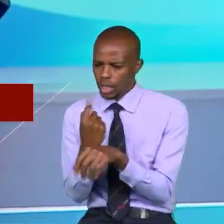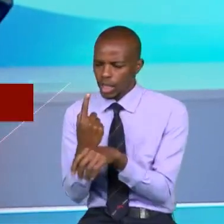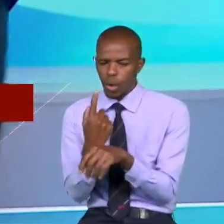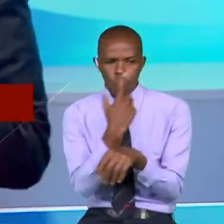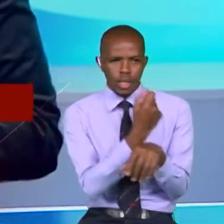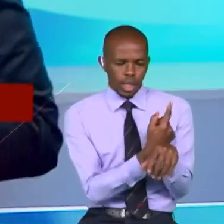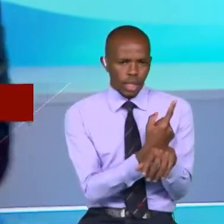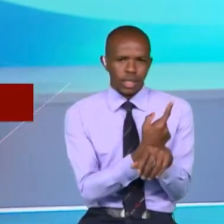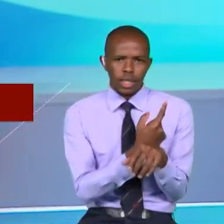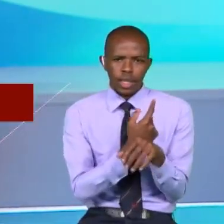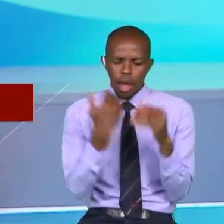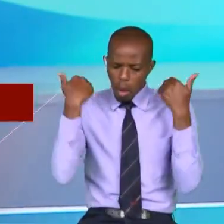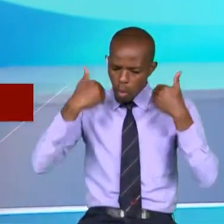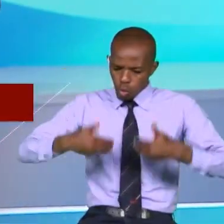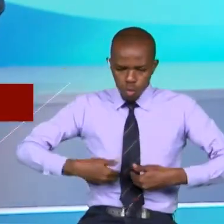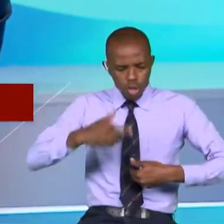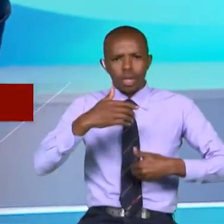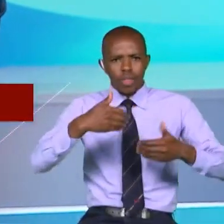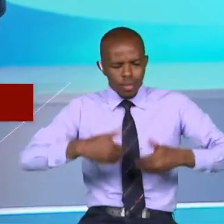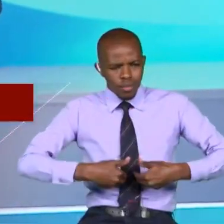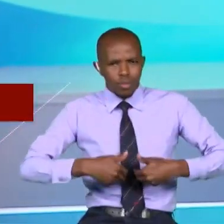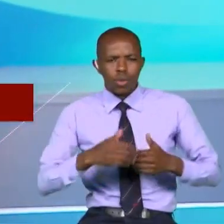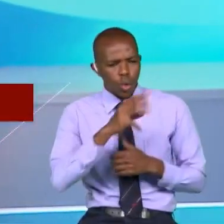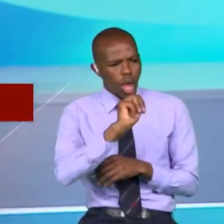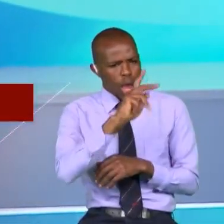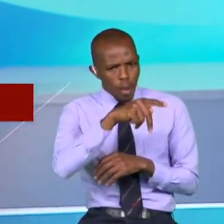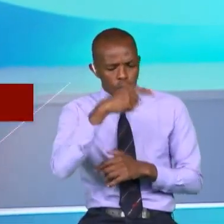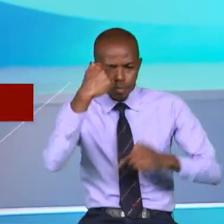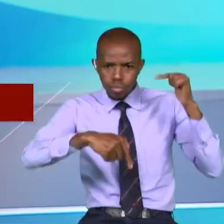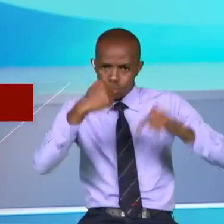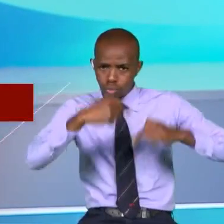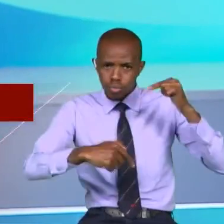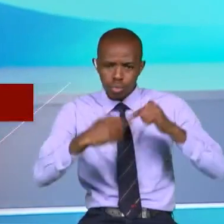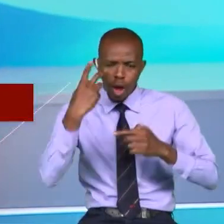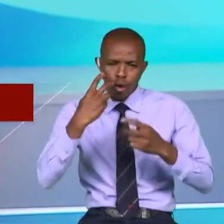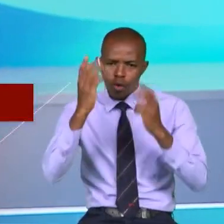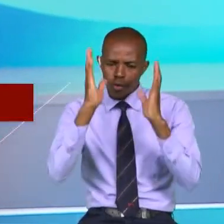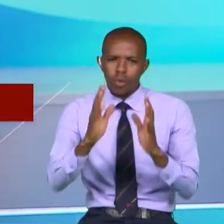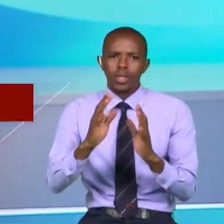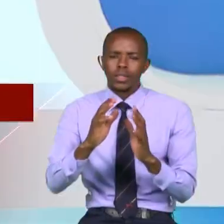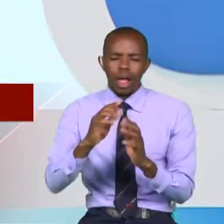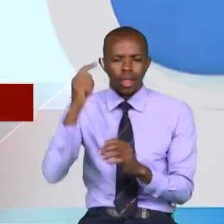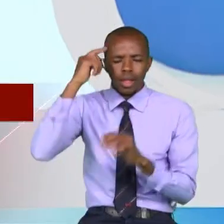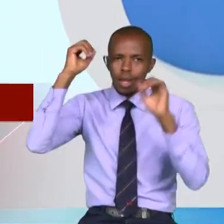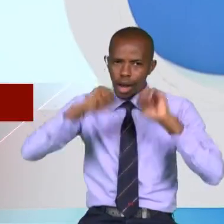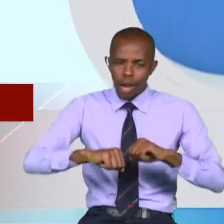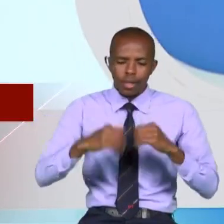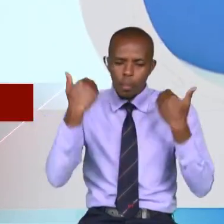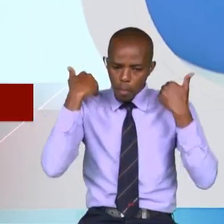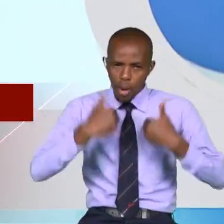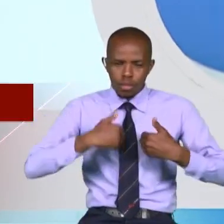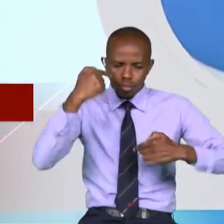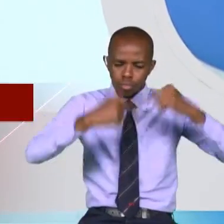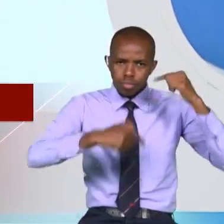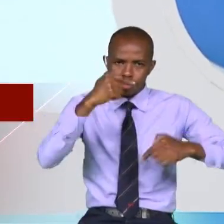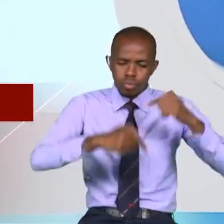you are young people, I am young, where are you vying your MP so that our viewers can relate? I'm vying for the